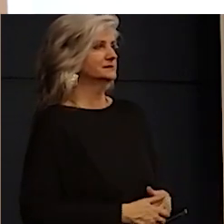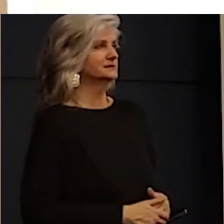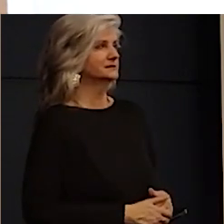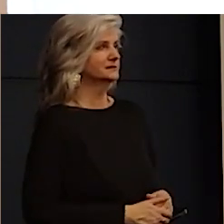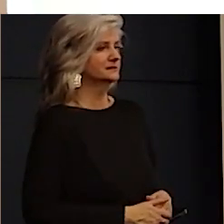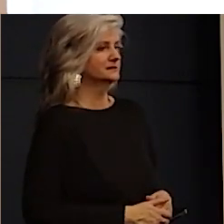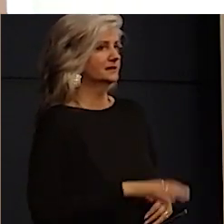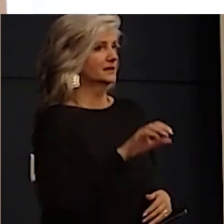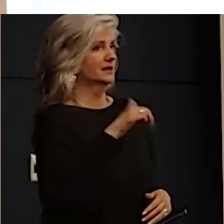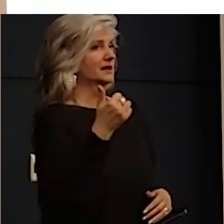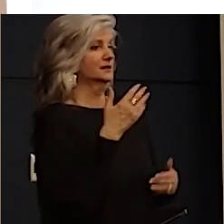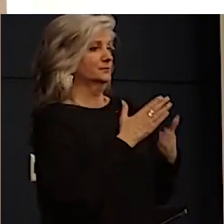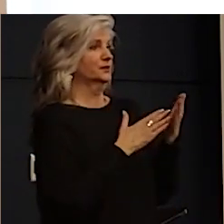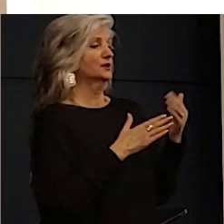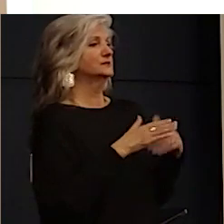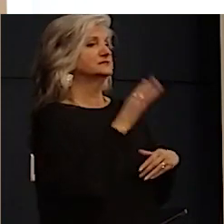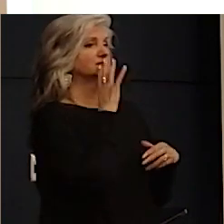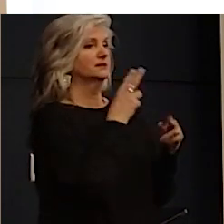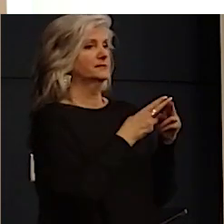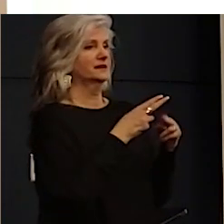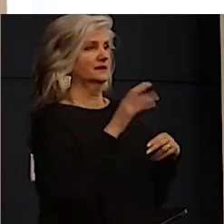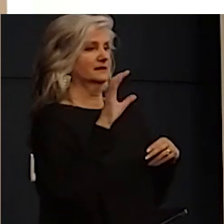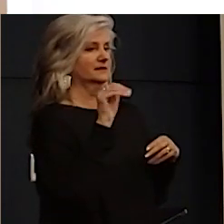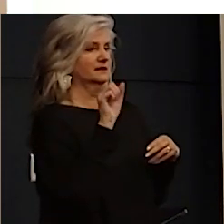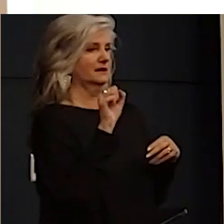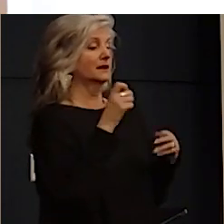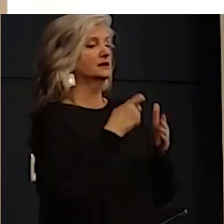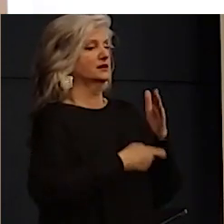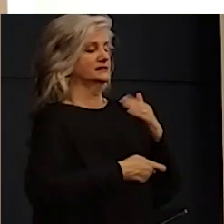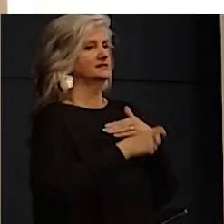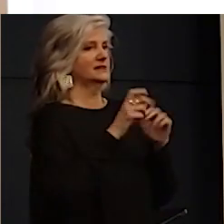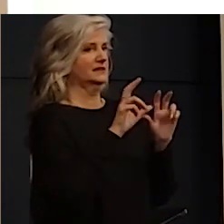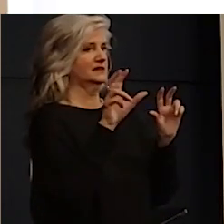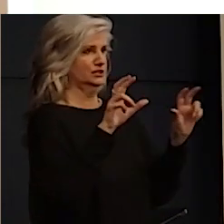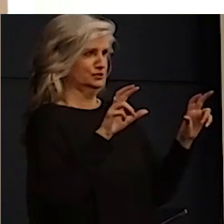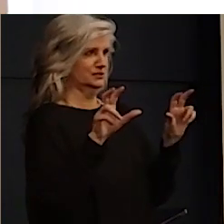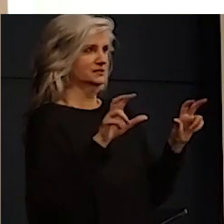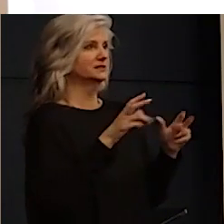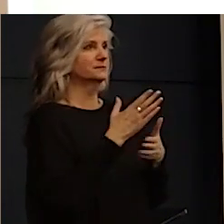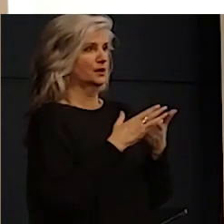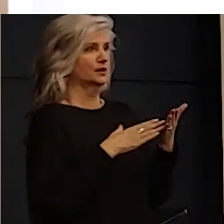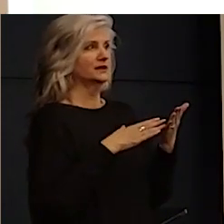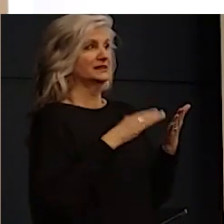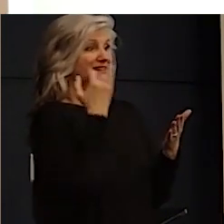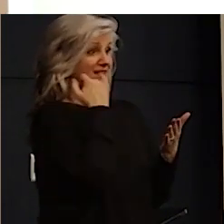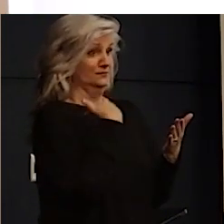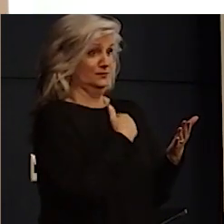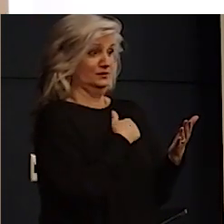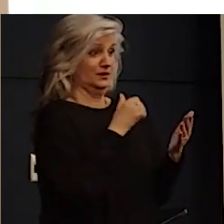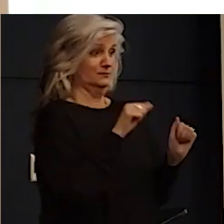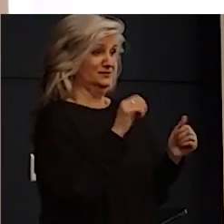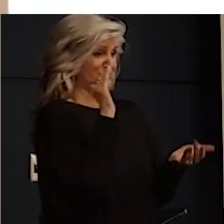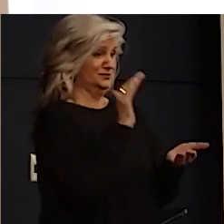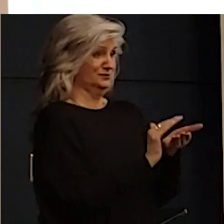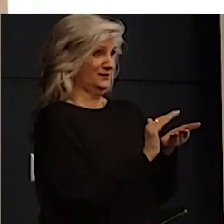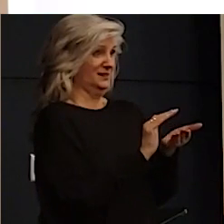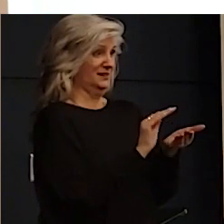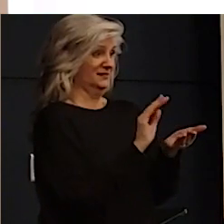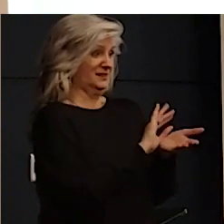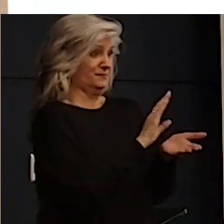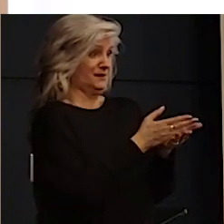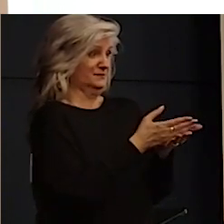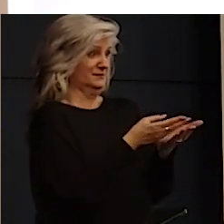And then another element, let's talk about that cost allocation piece. Remember, even if we were able to shrink the size of how much they